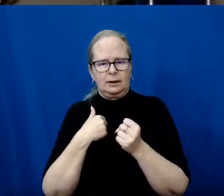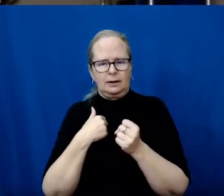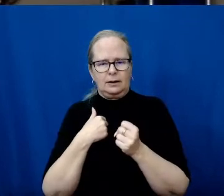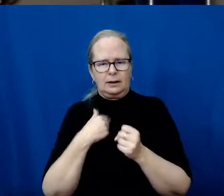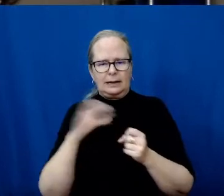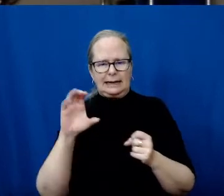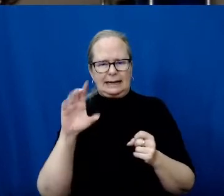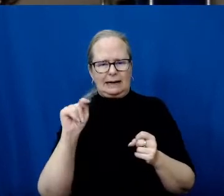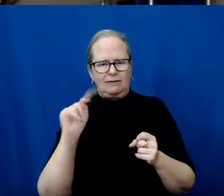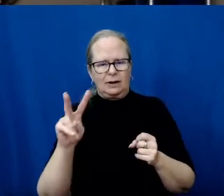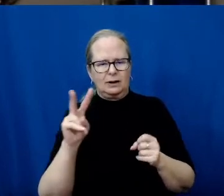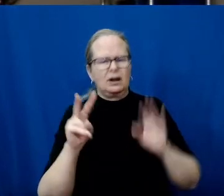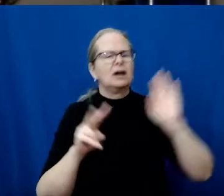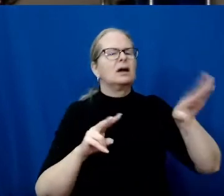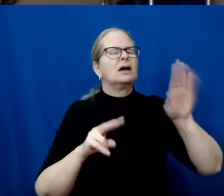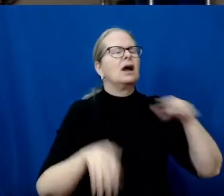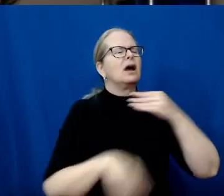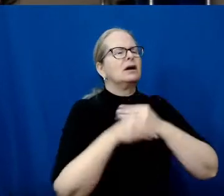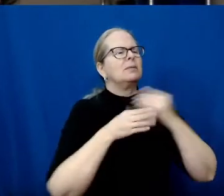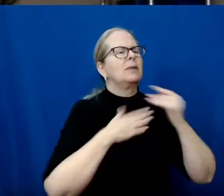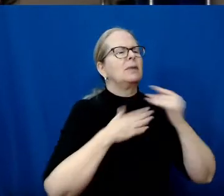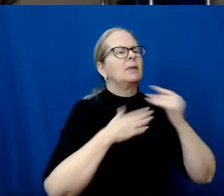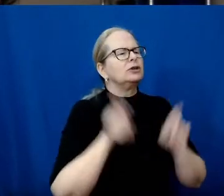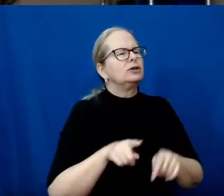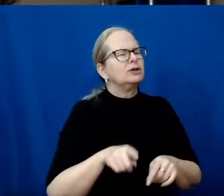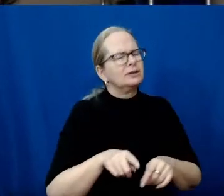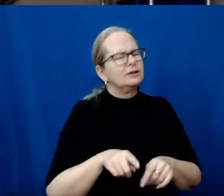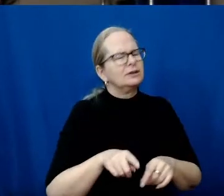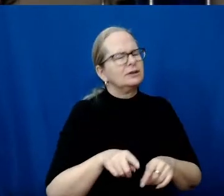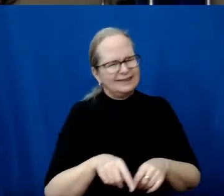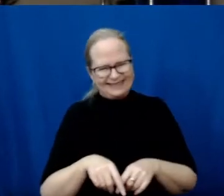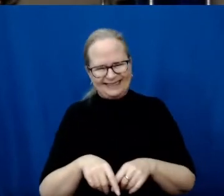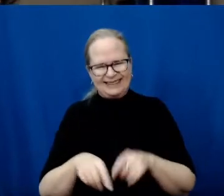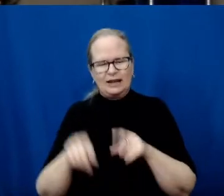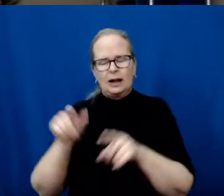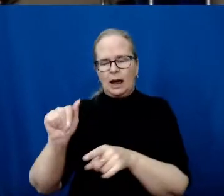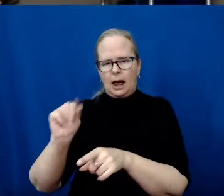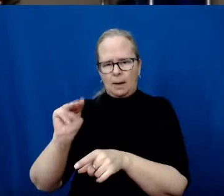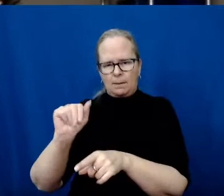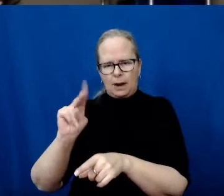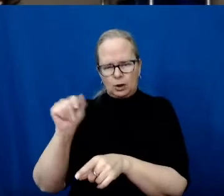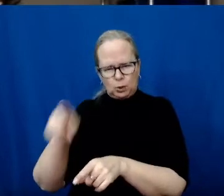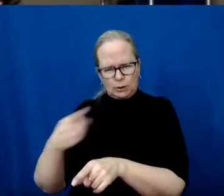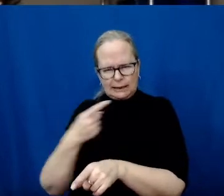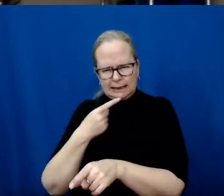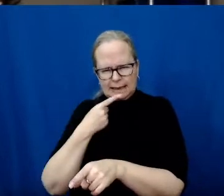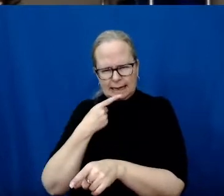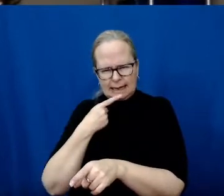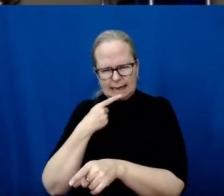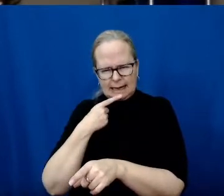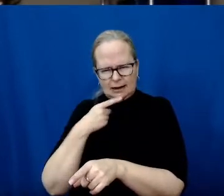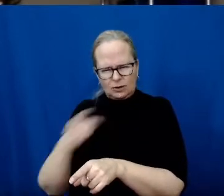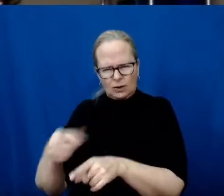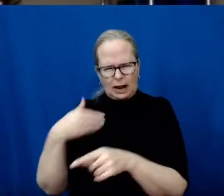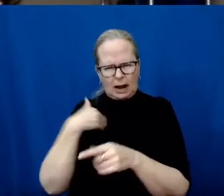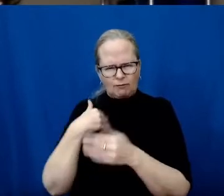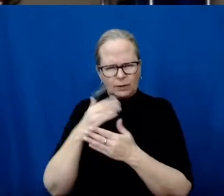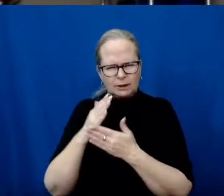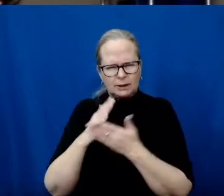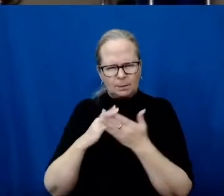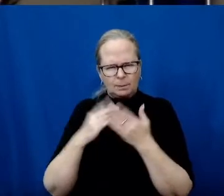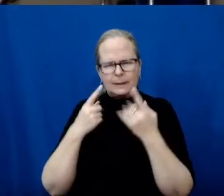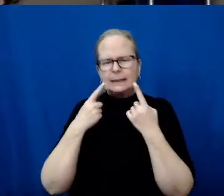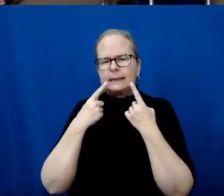Amanda, you had mentioned having some success with folks who were in